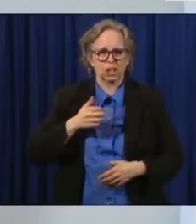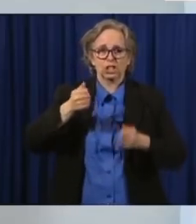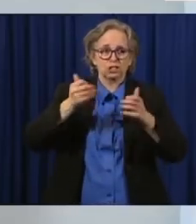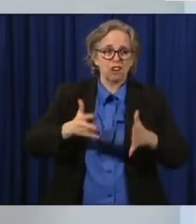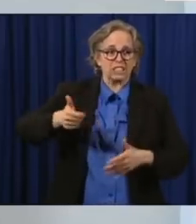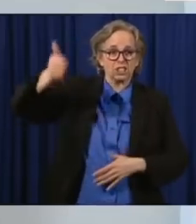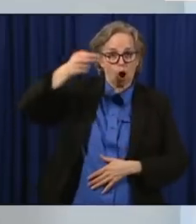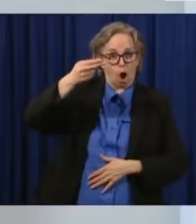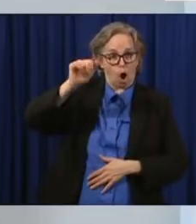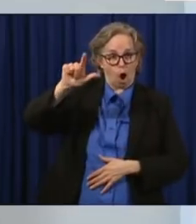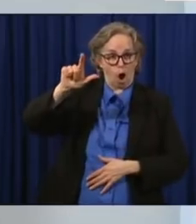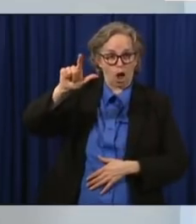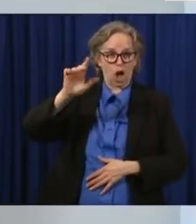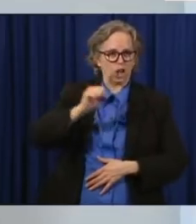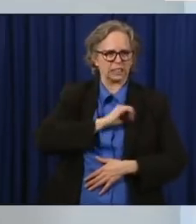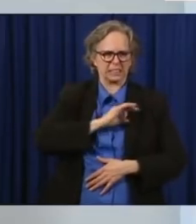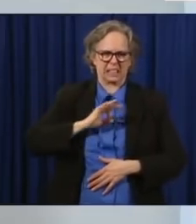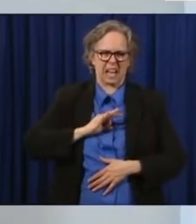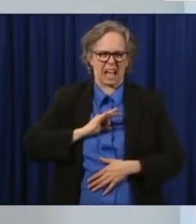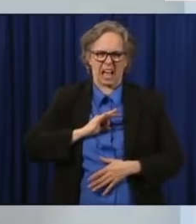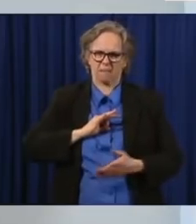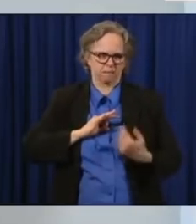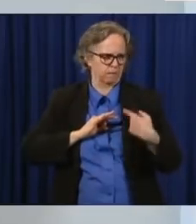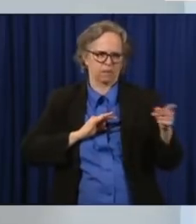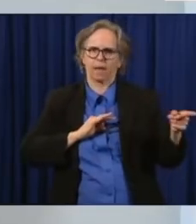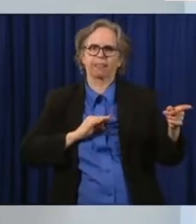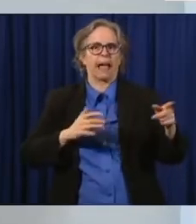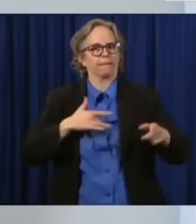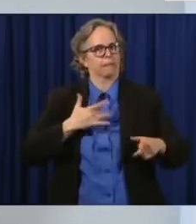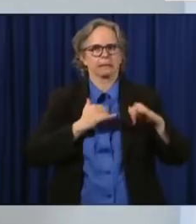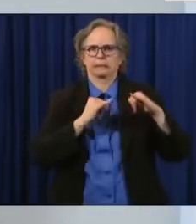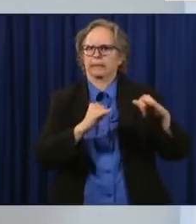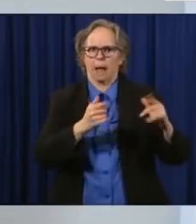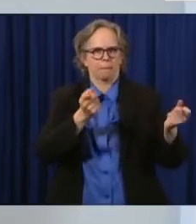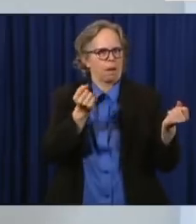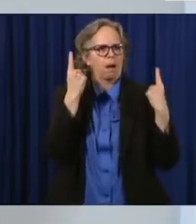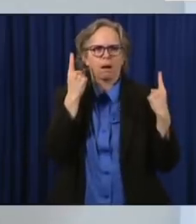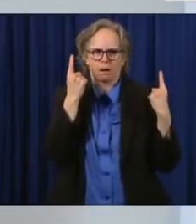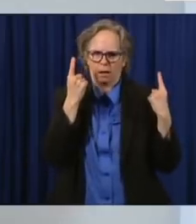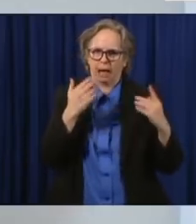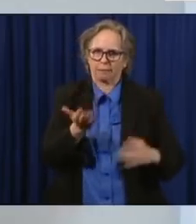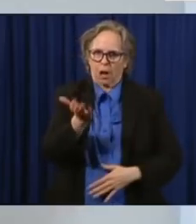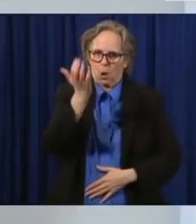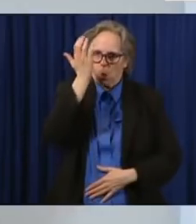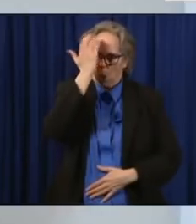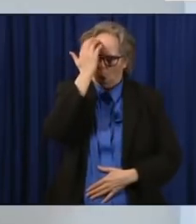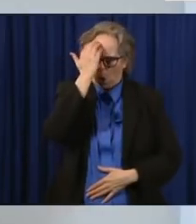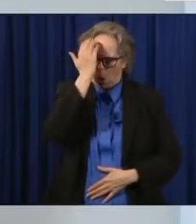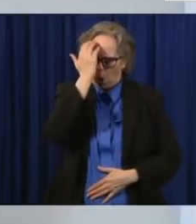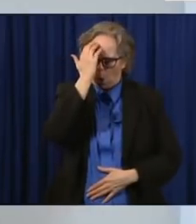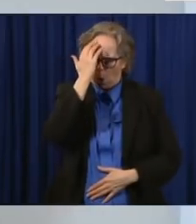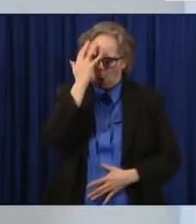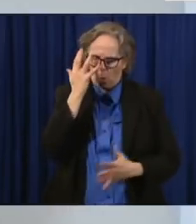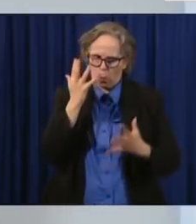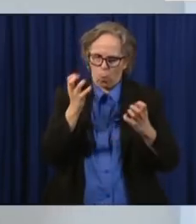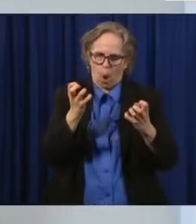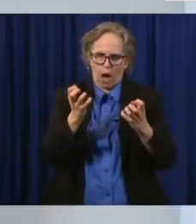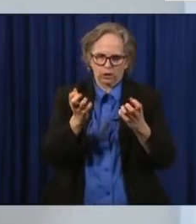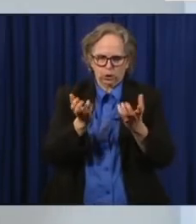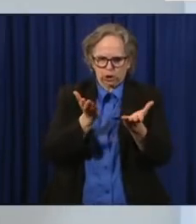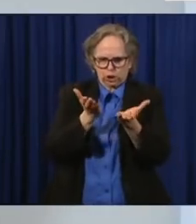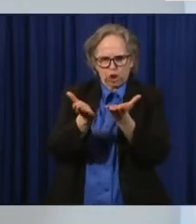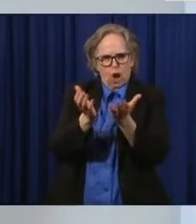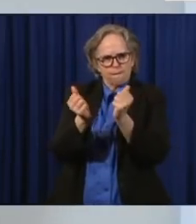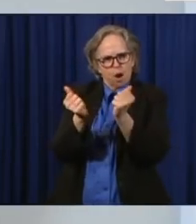staff understands how much we collectively want to serve all of those customers